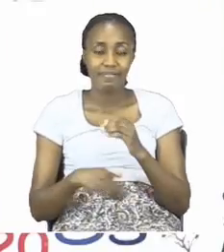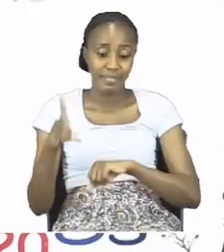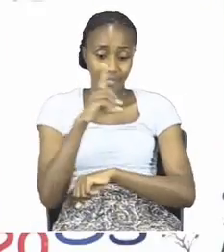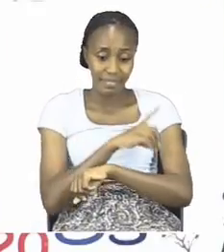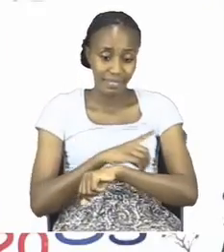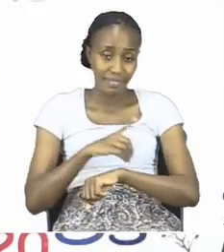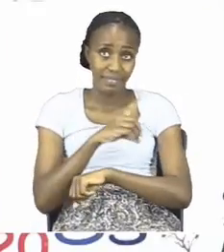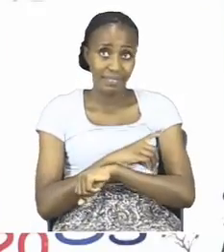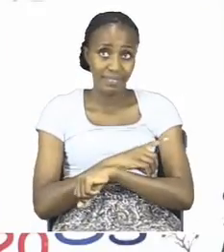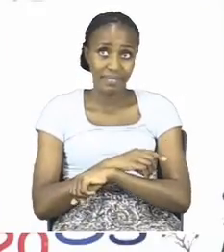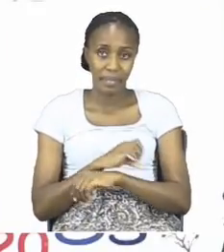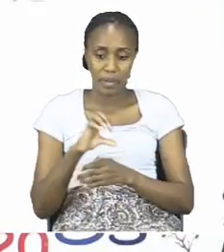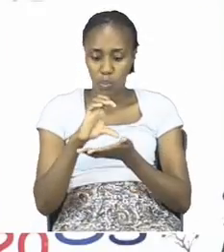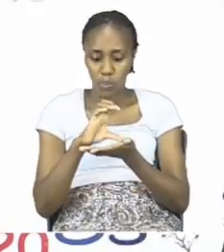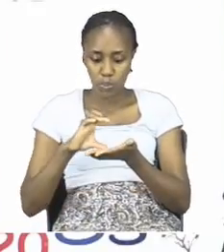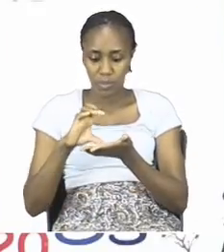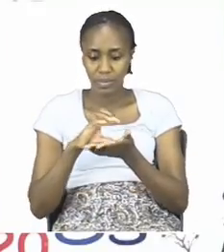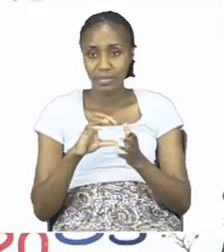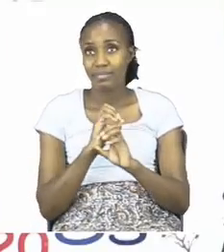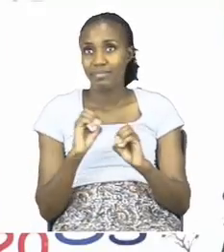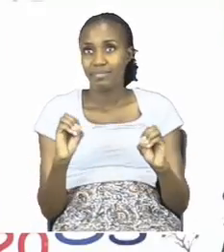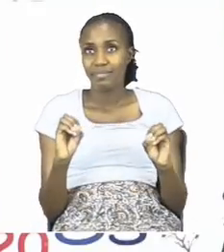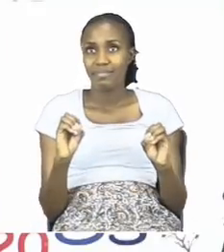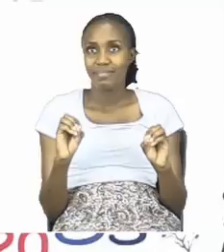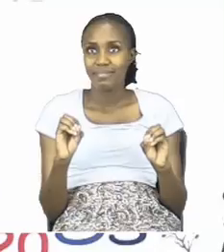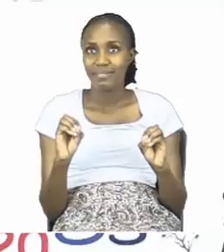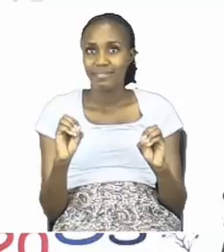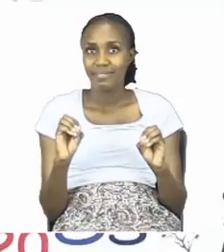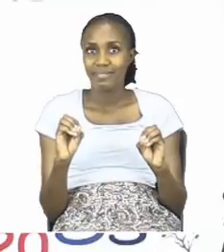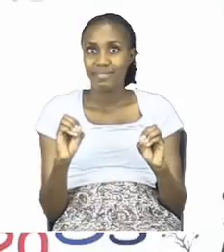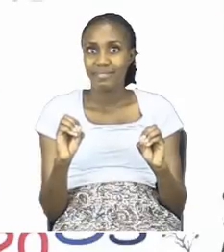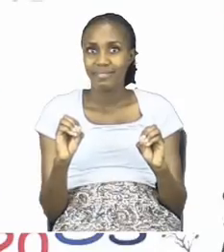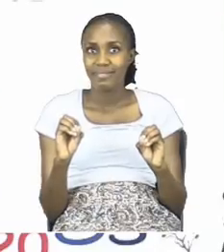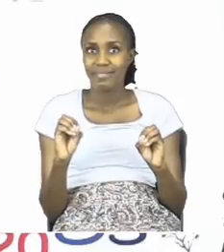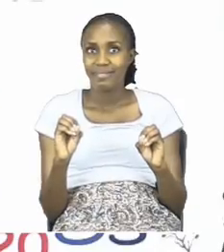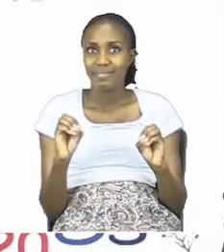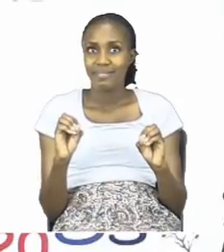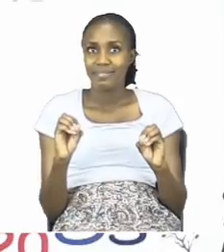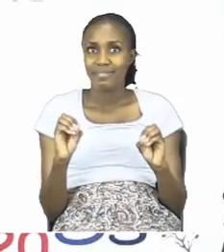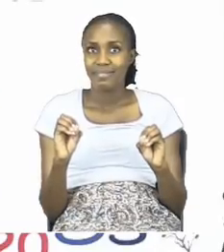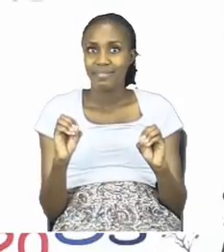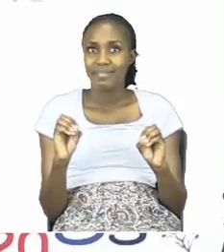Sanitize every day so the germs can stay